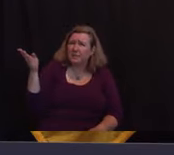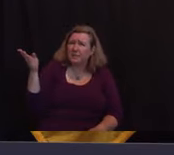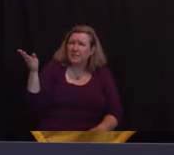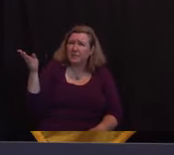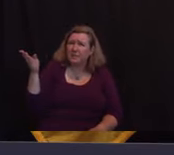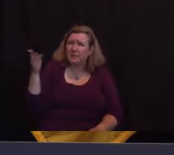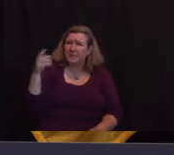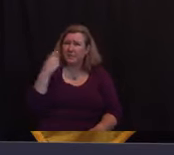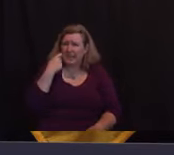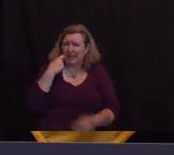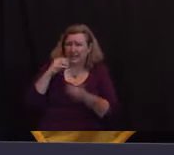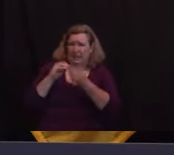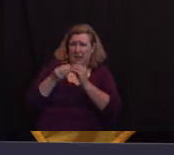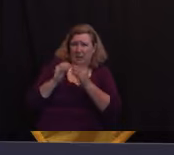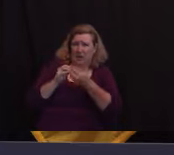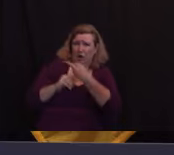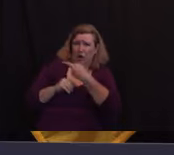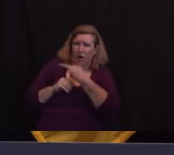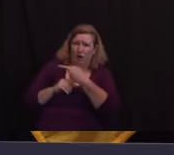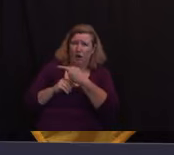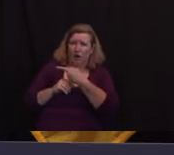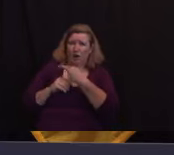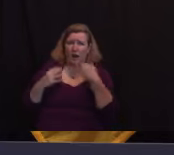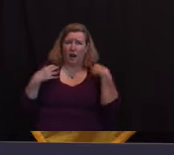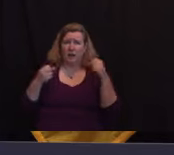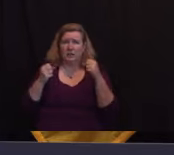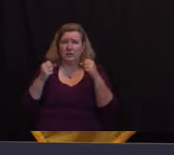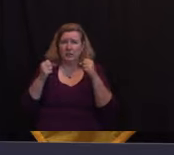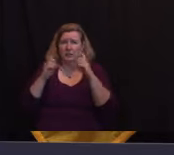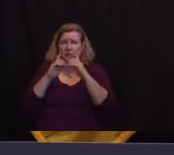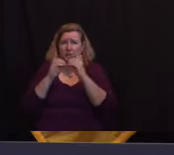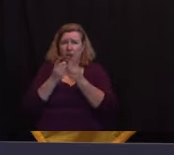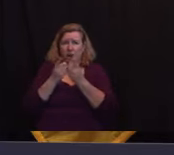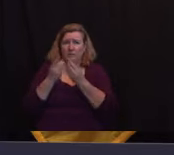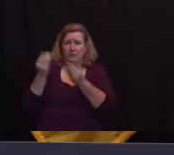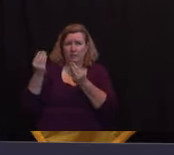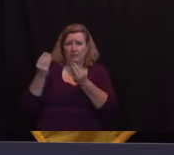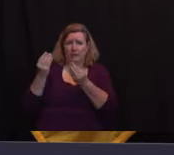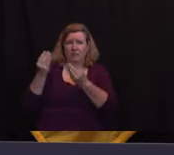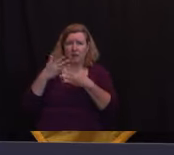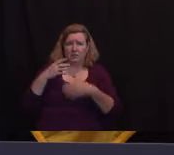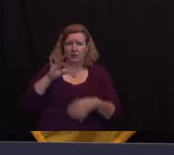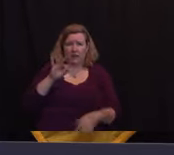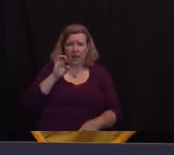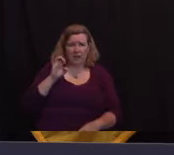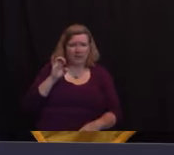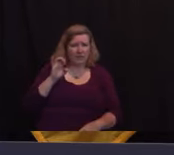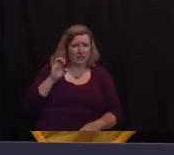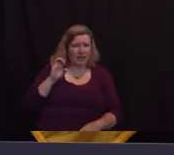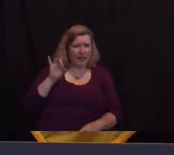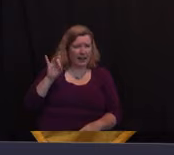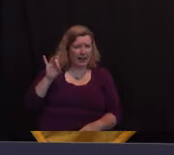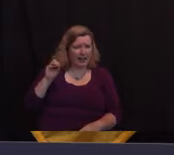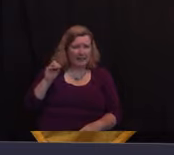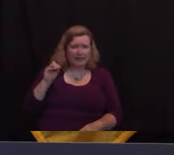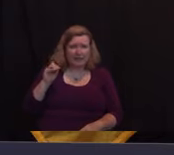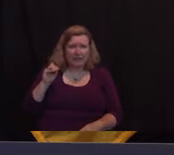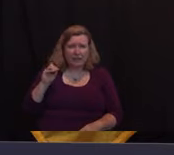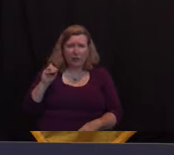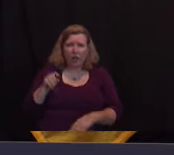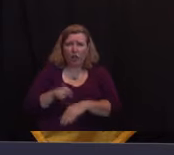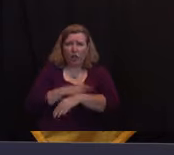that Donna gave me from the health department is that there are 980 long-term care workers that